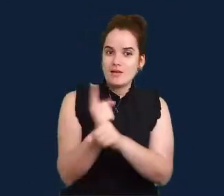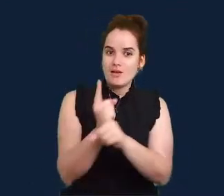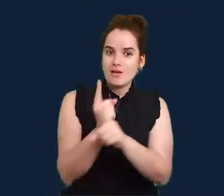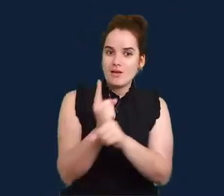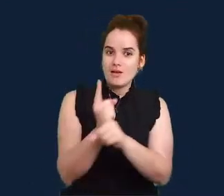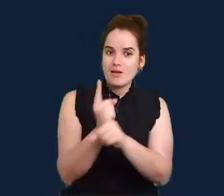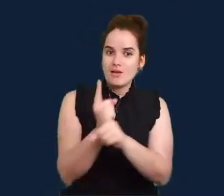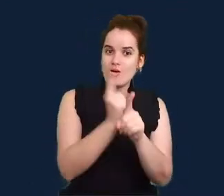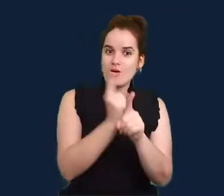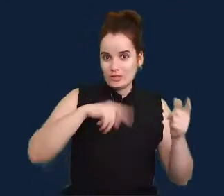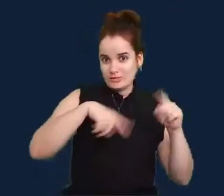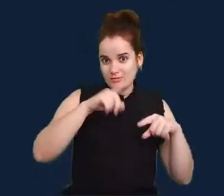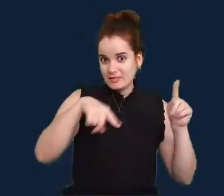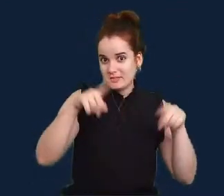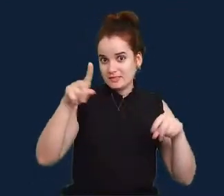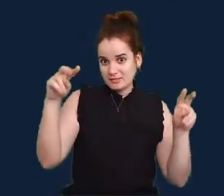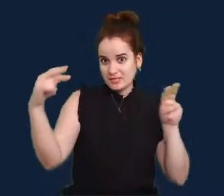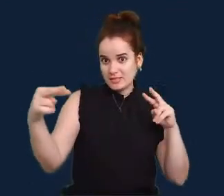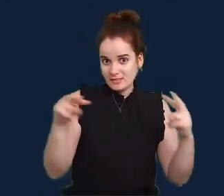fun. Yeah.